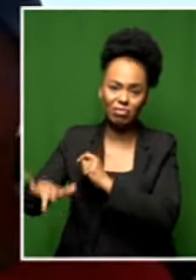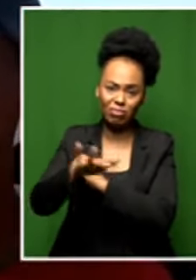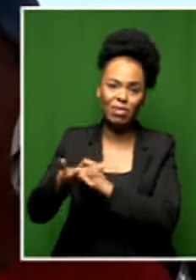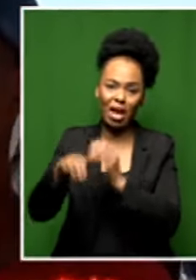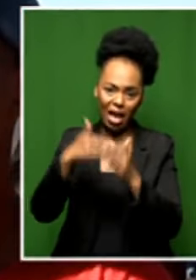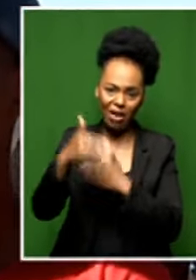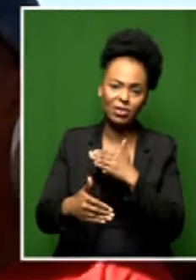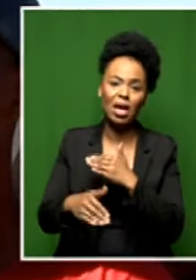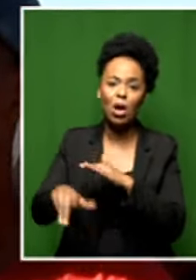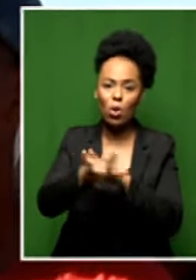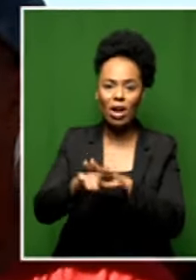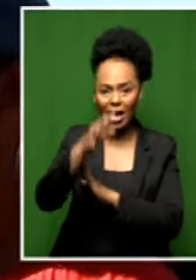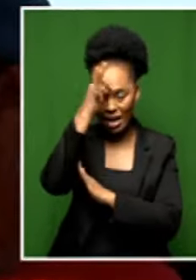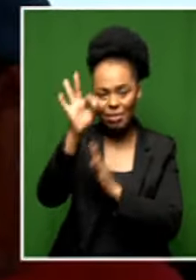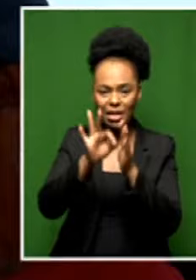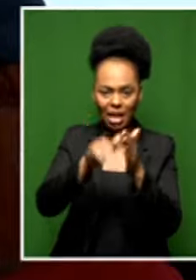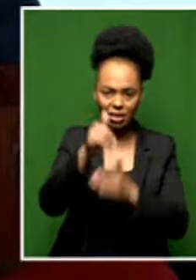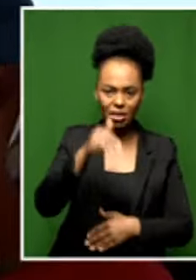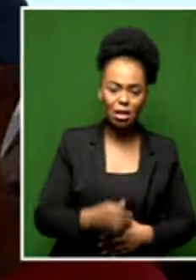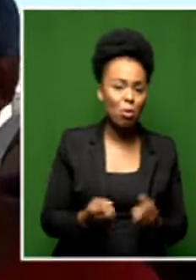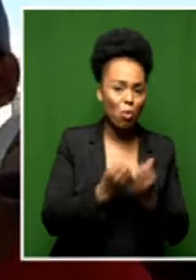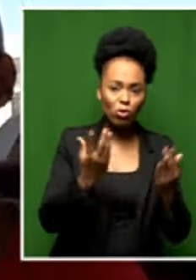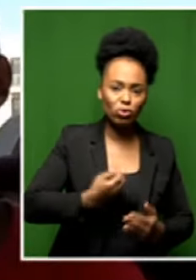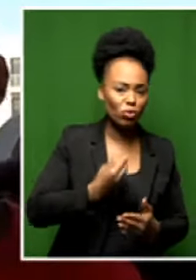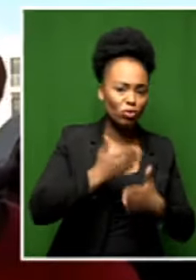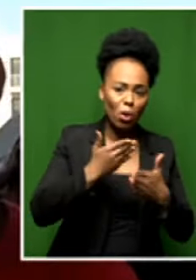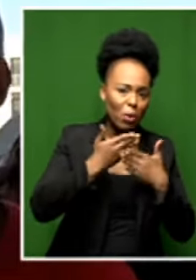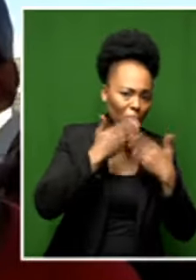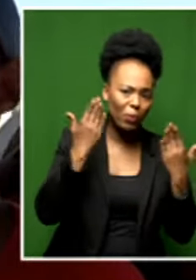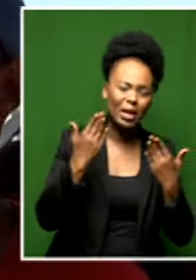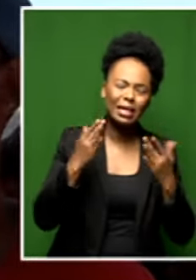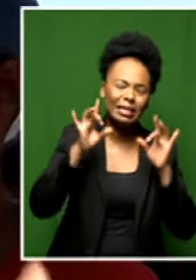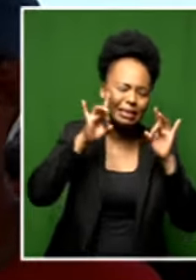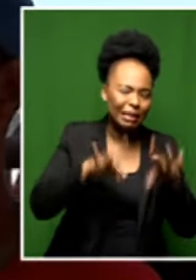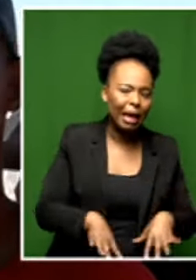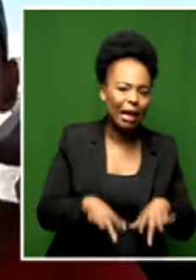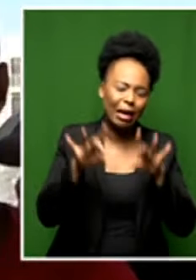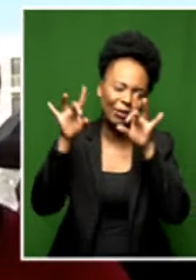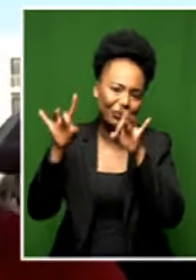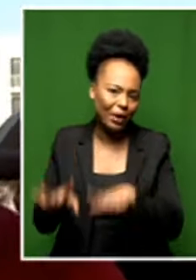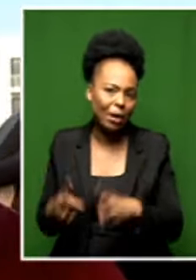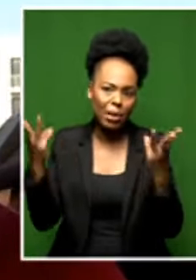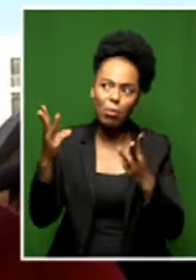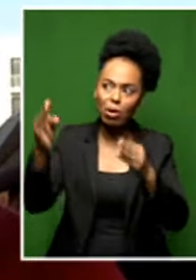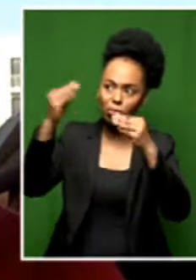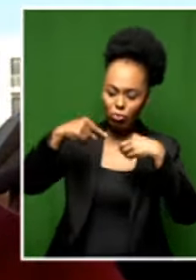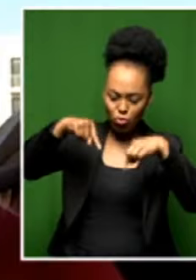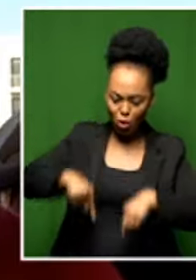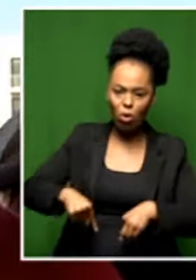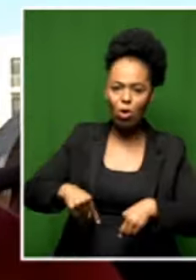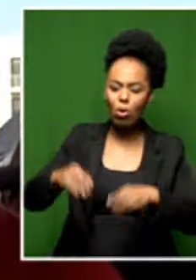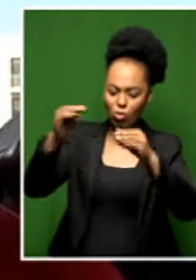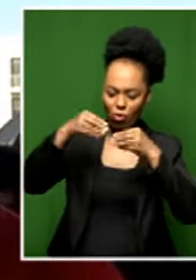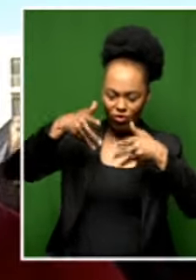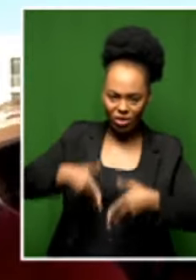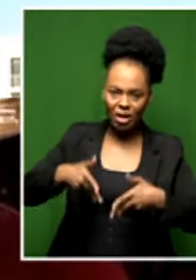Young people are not employed. We are suffering. We have people who come here in Mafikeng, coming, young people